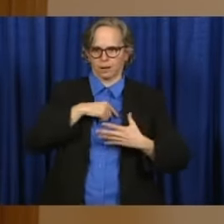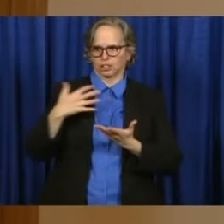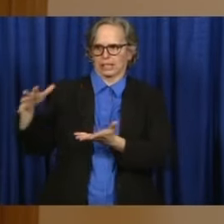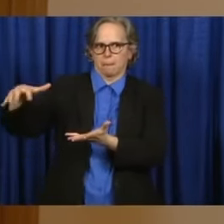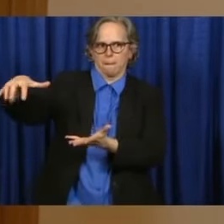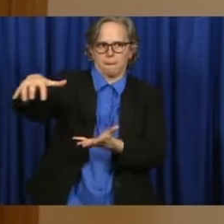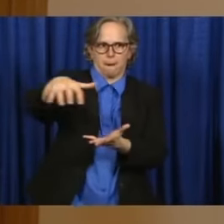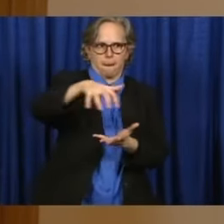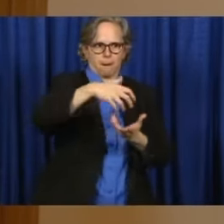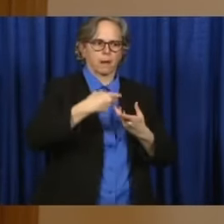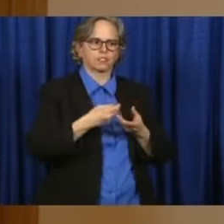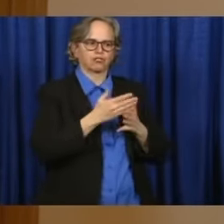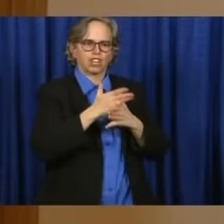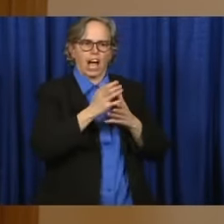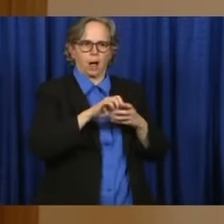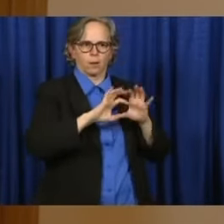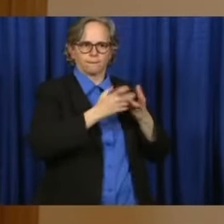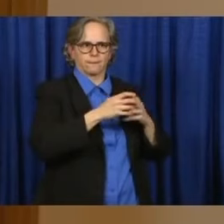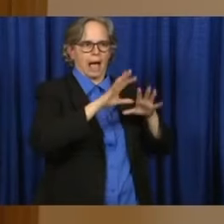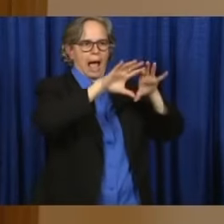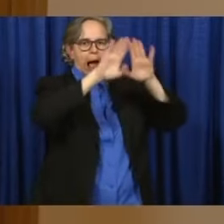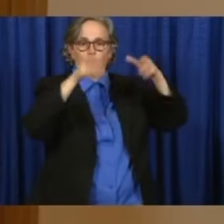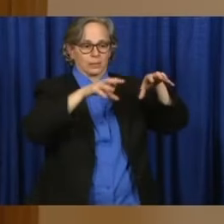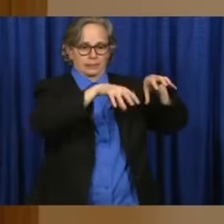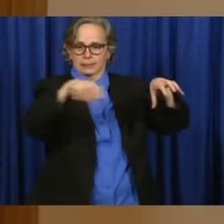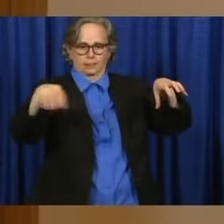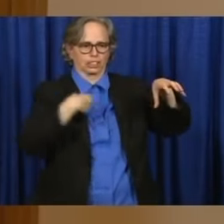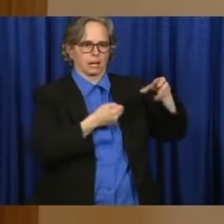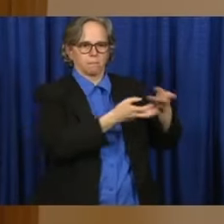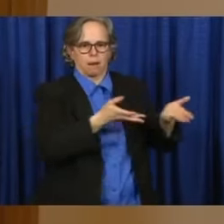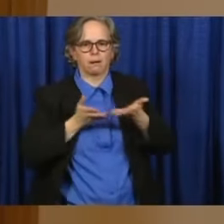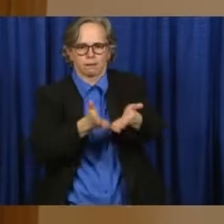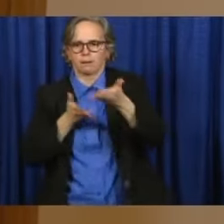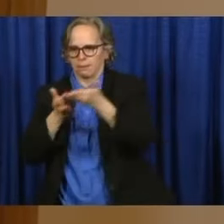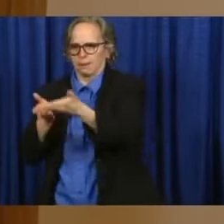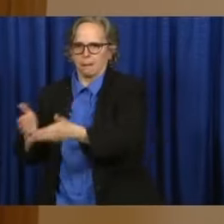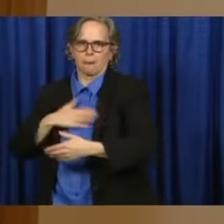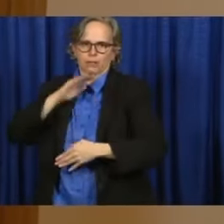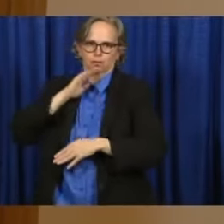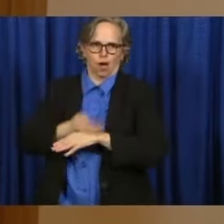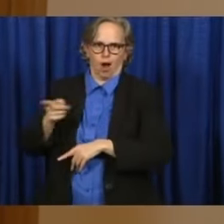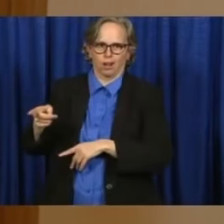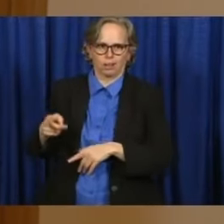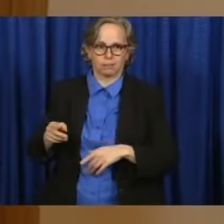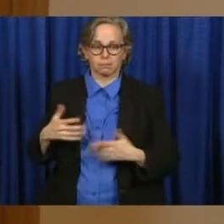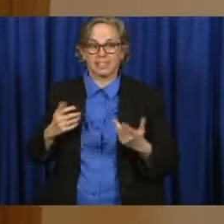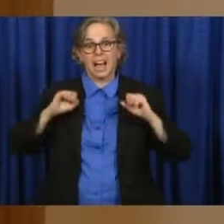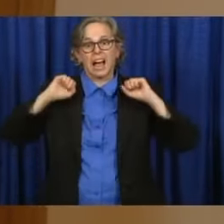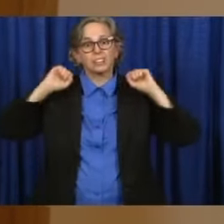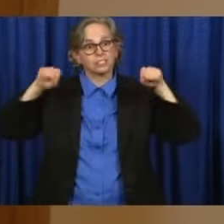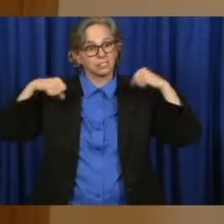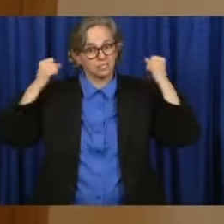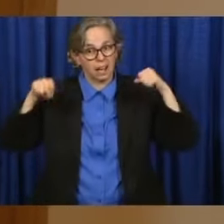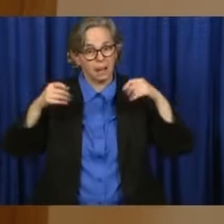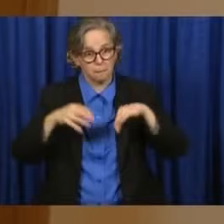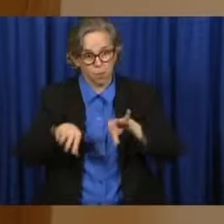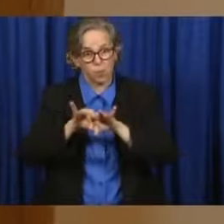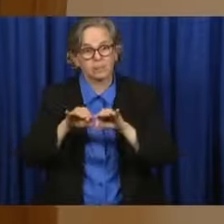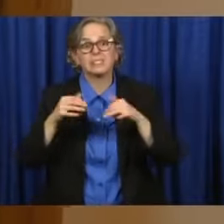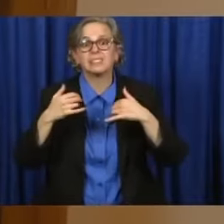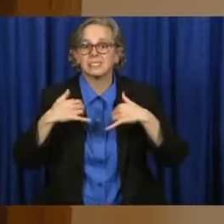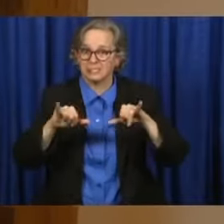out exercising, because it's so important that we do. I'm going to sign the order now,